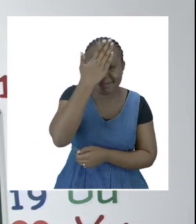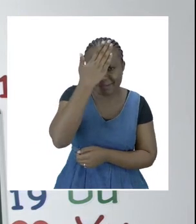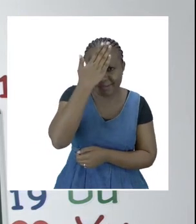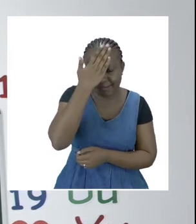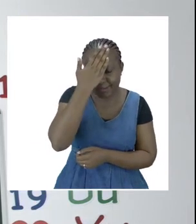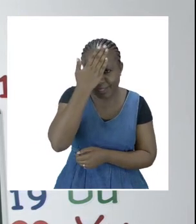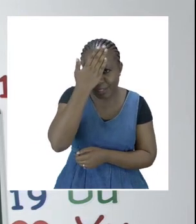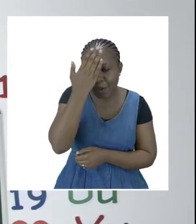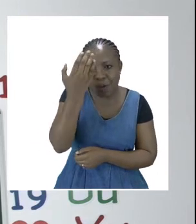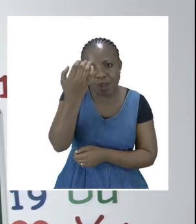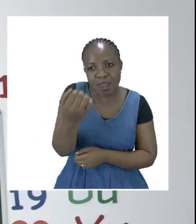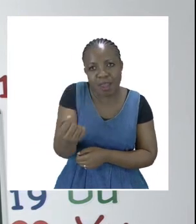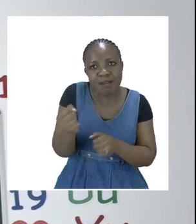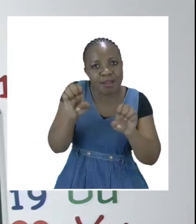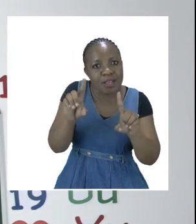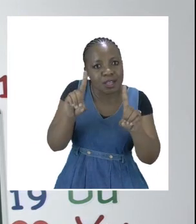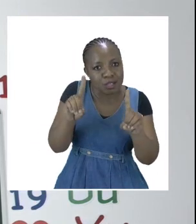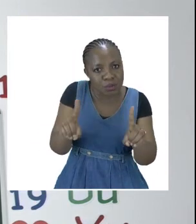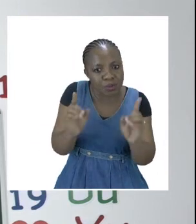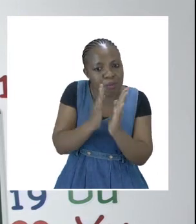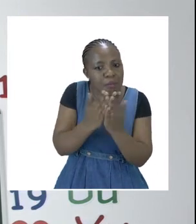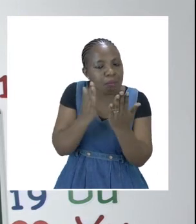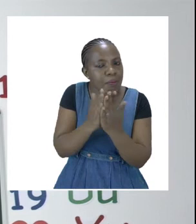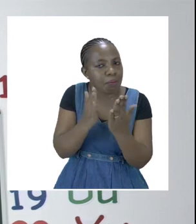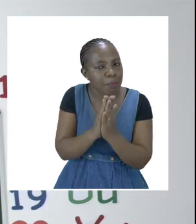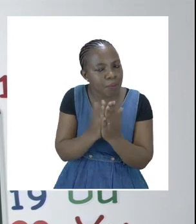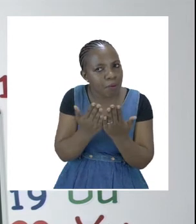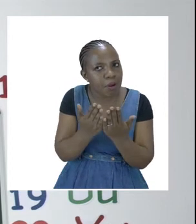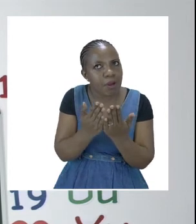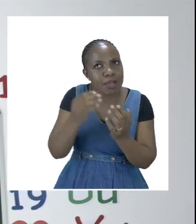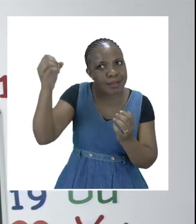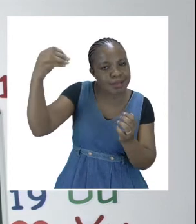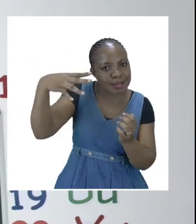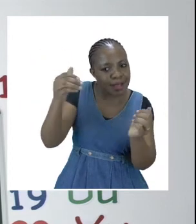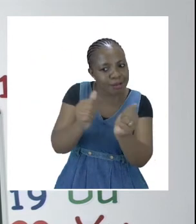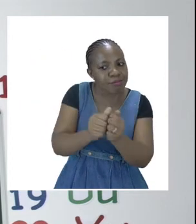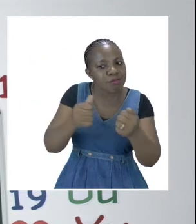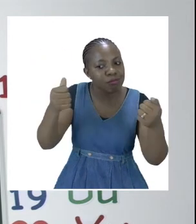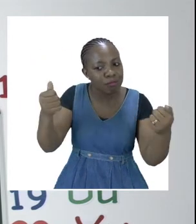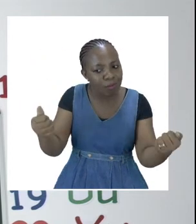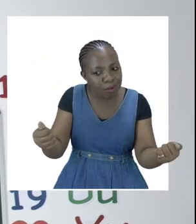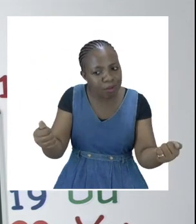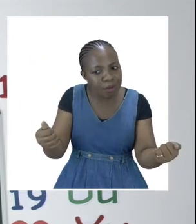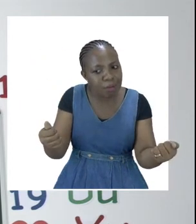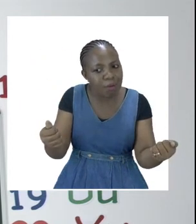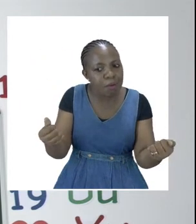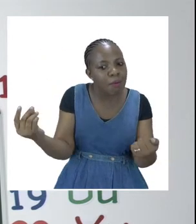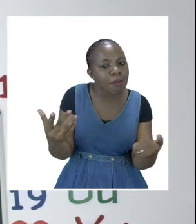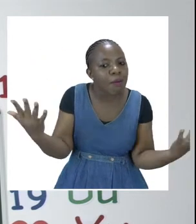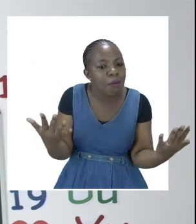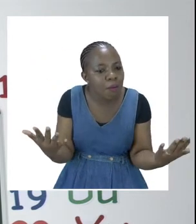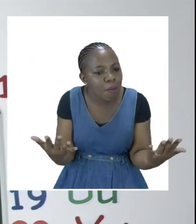booklet in our daily newspaper, street sales, or at your school every Monday